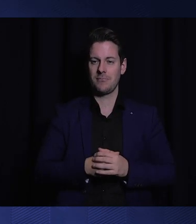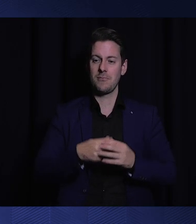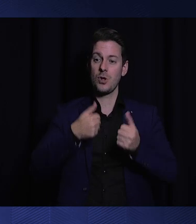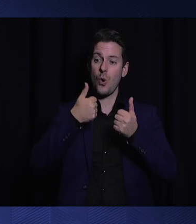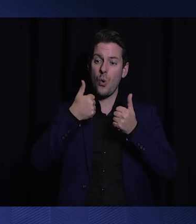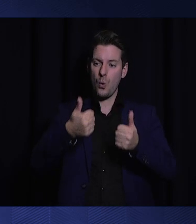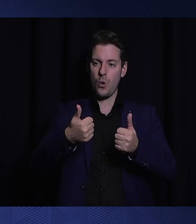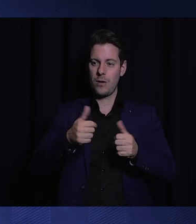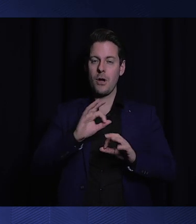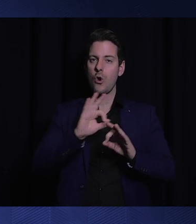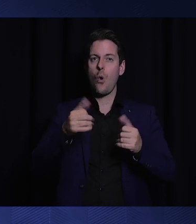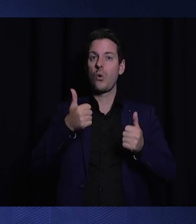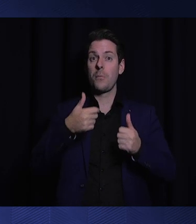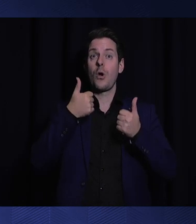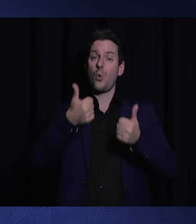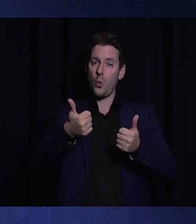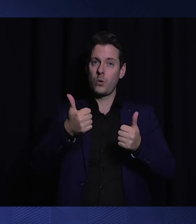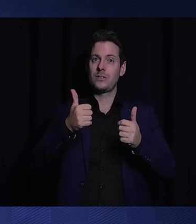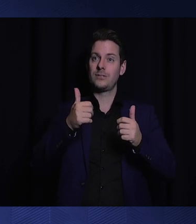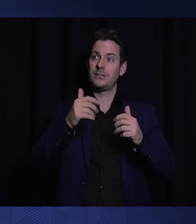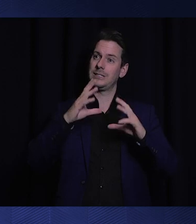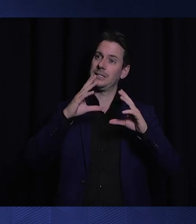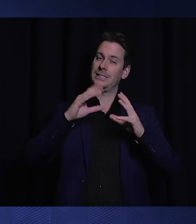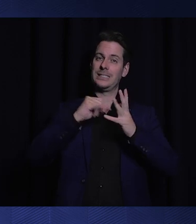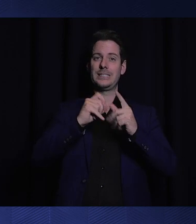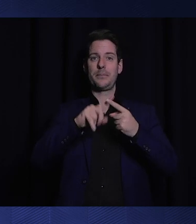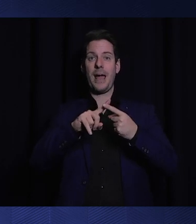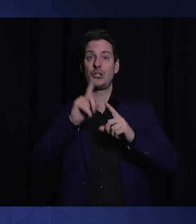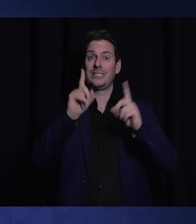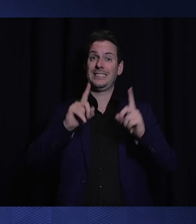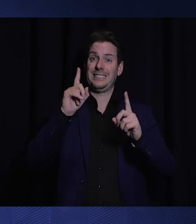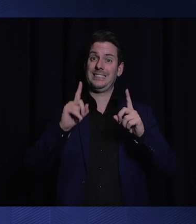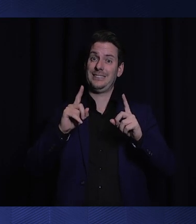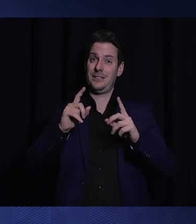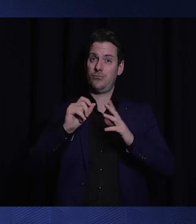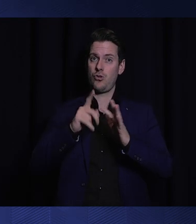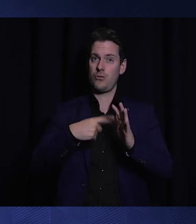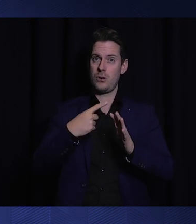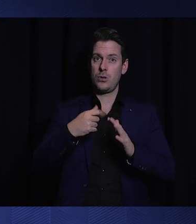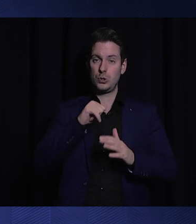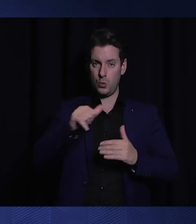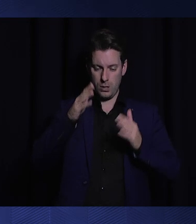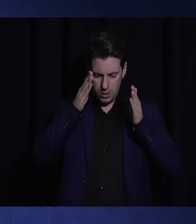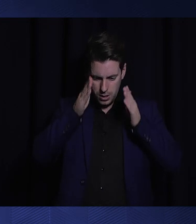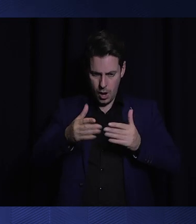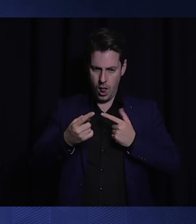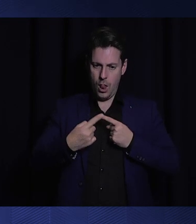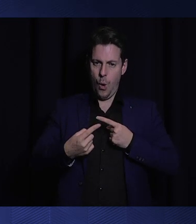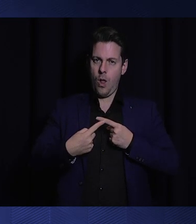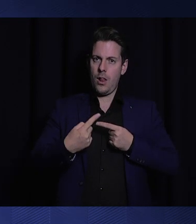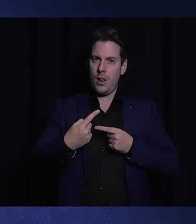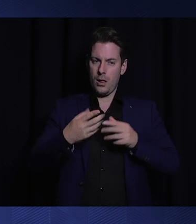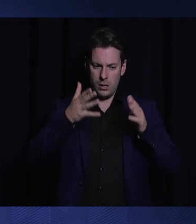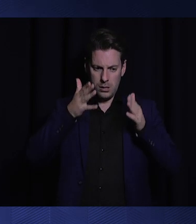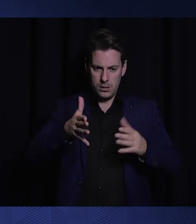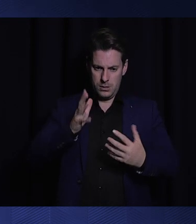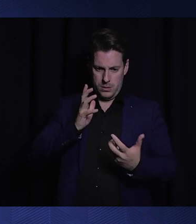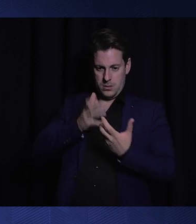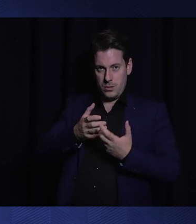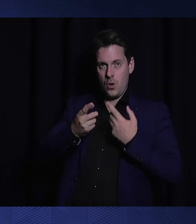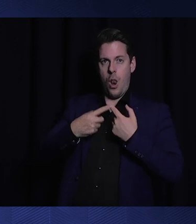important is that we need to think about how we can combine nature-based solutions with the traditional gray